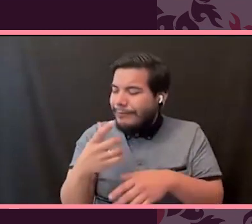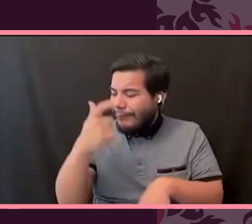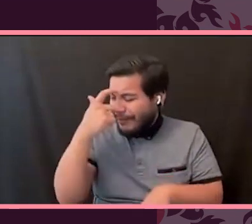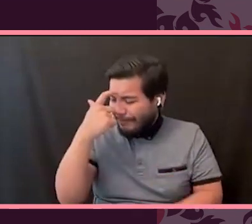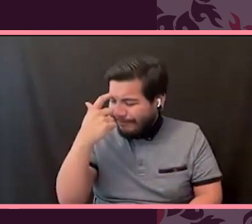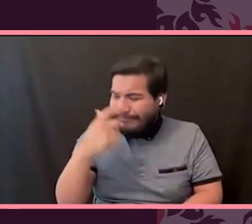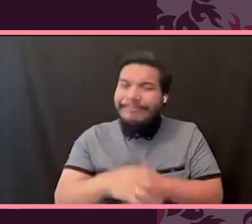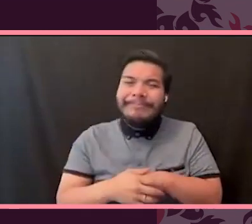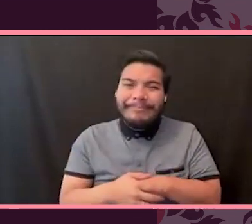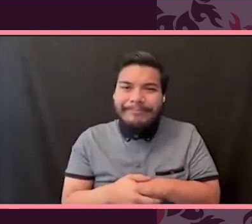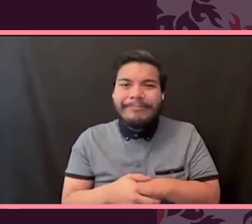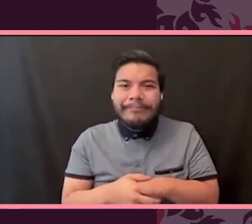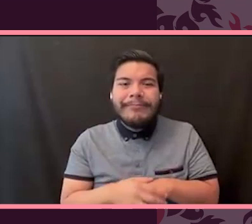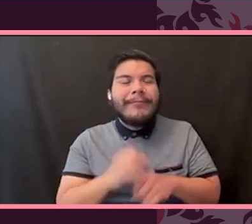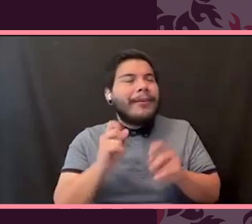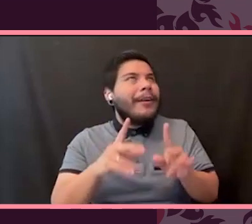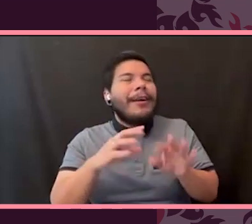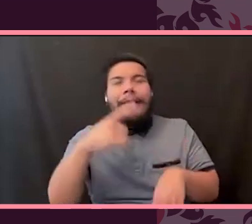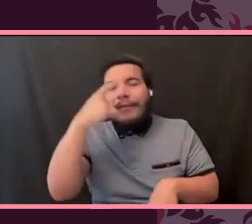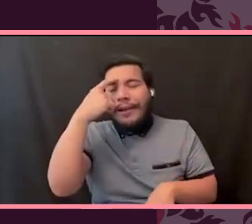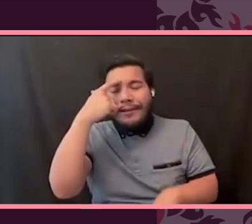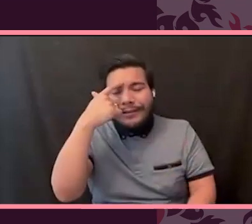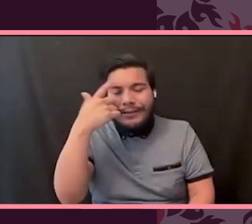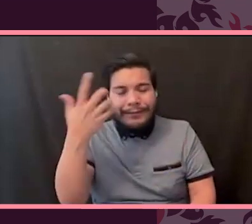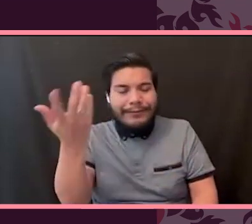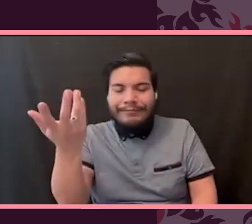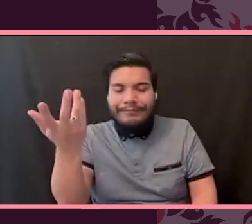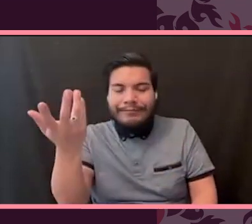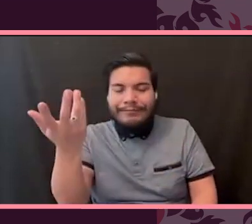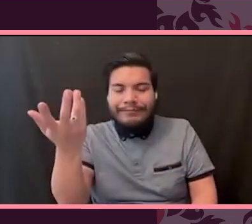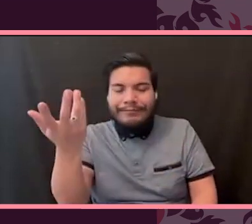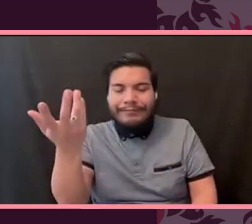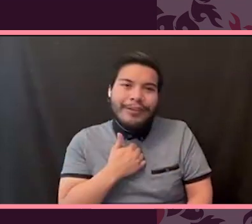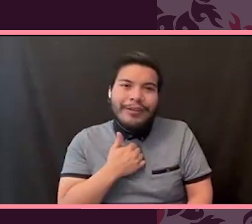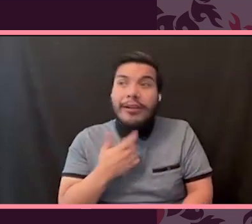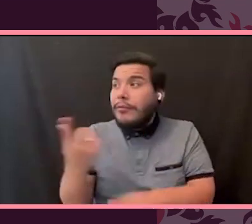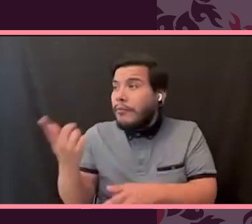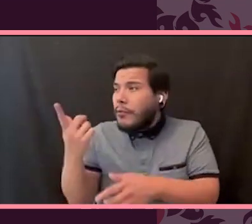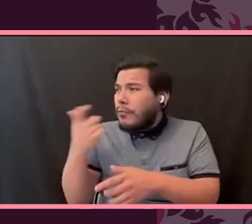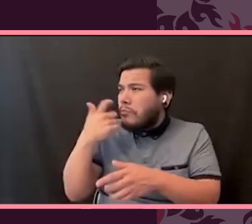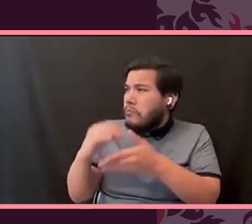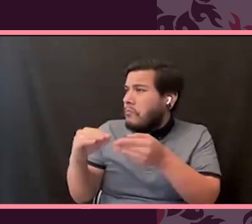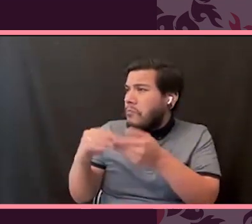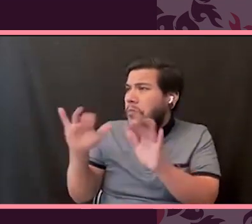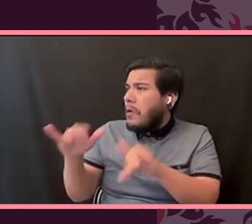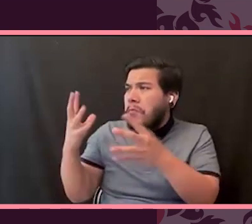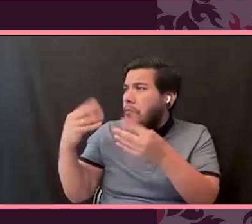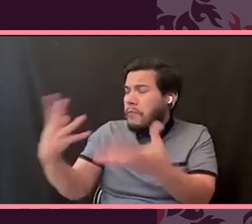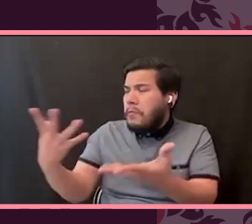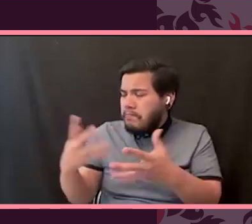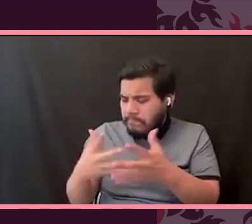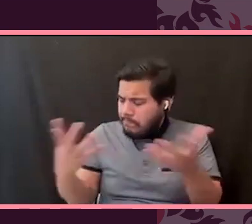Okay, I've still got nothing. You had plenty. That was beautiful. Hmm.